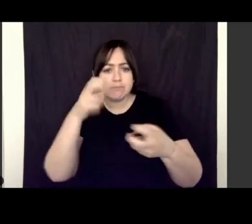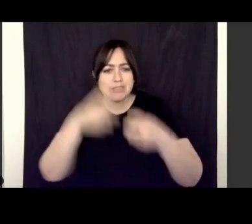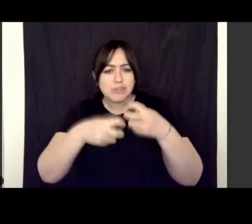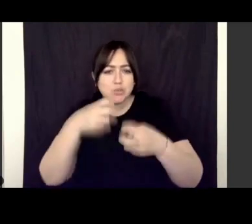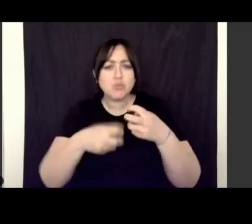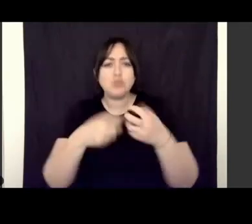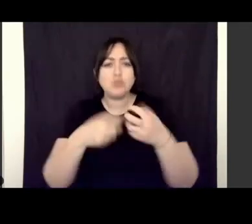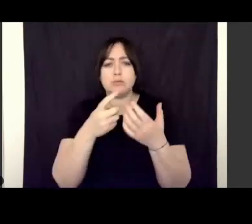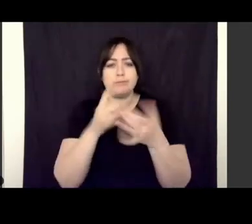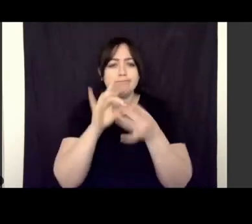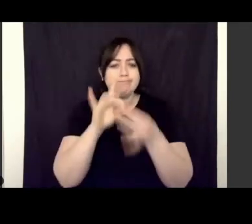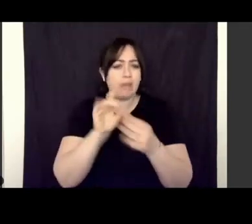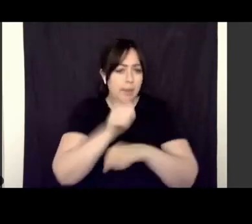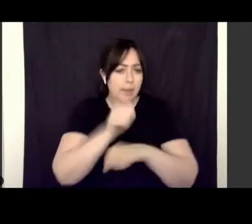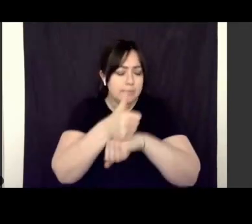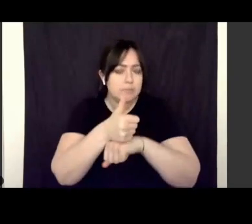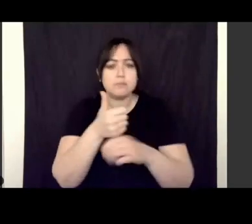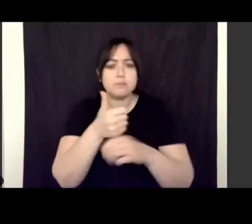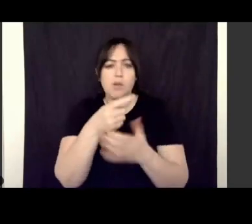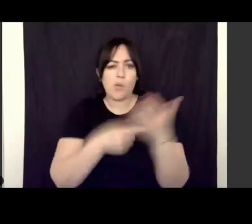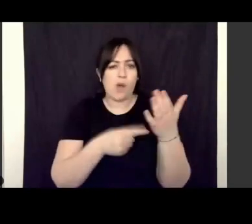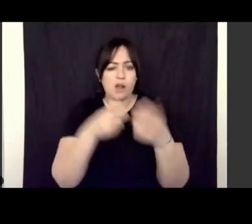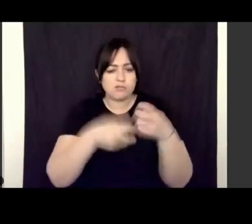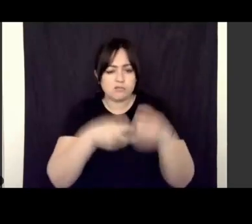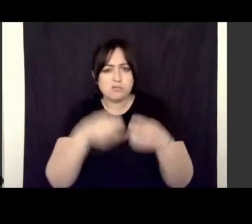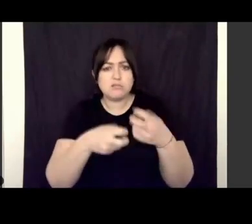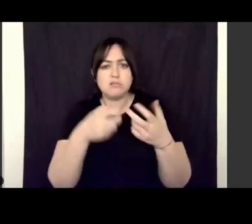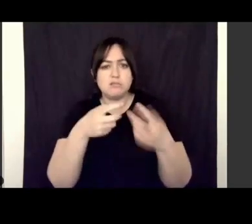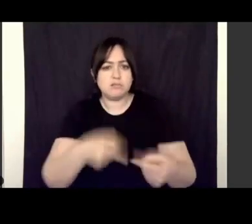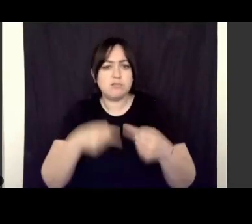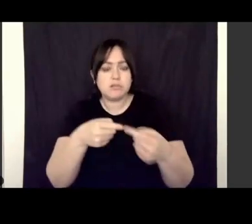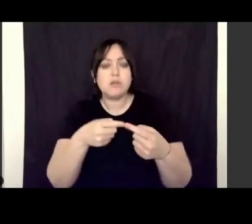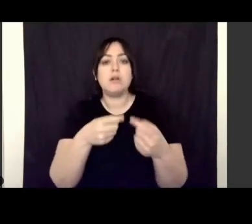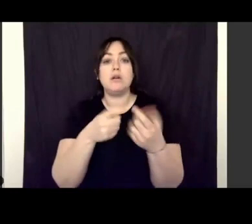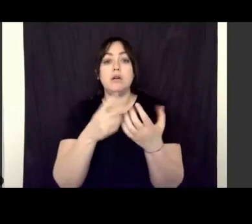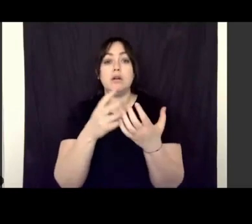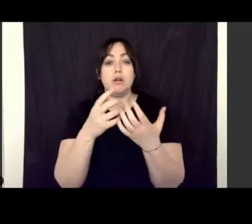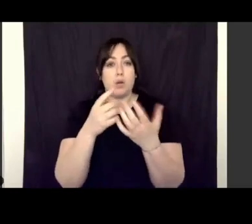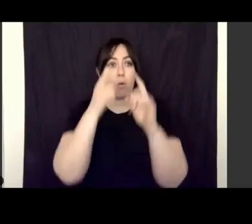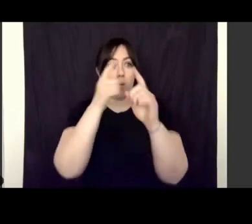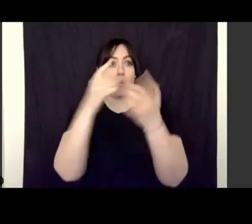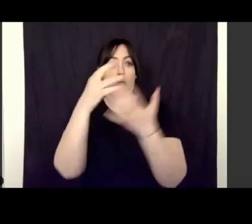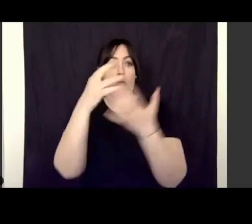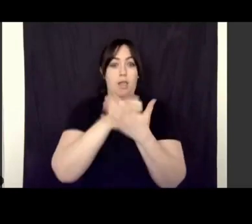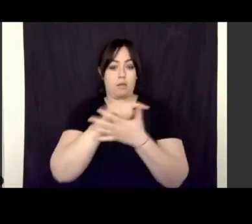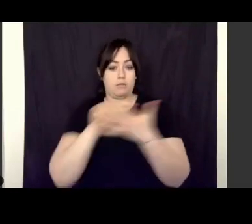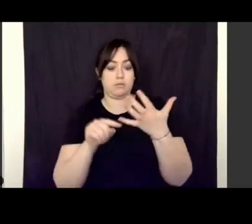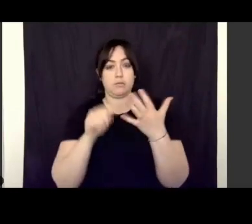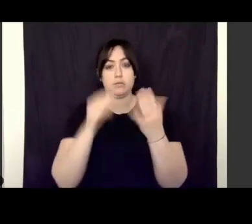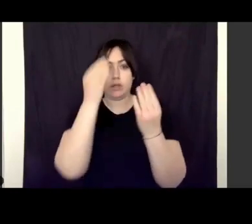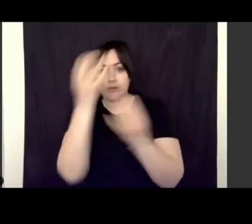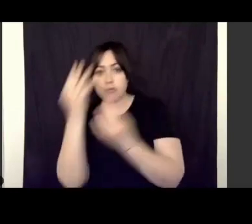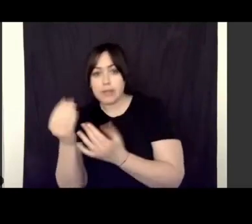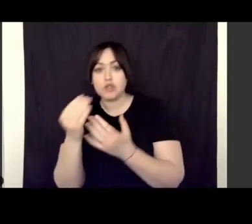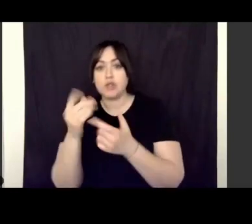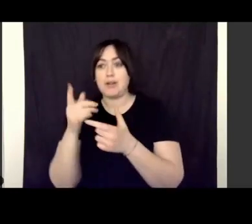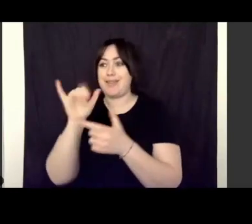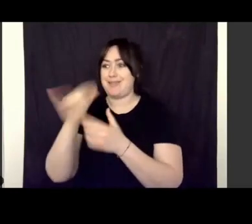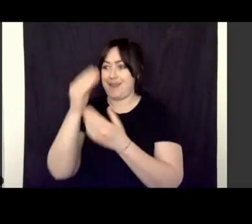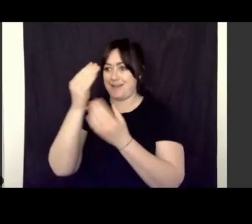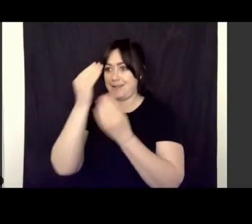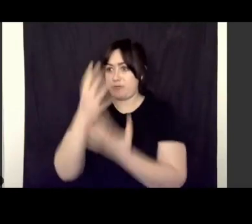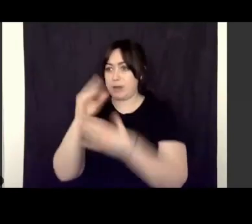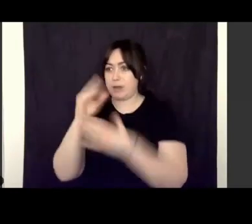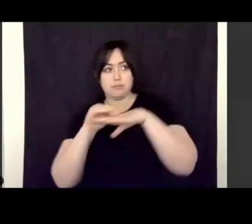they? And the idea is to collect this information to inform USAID guidance on generating